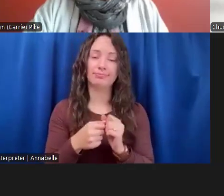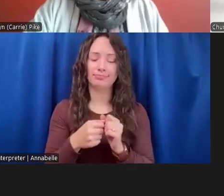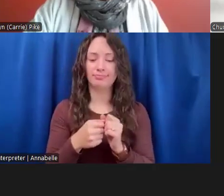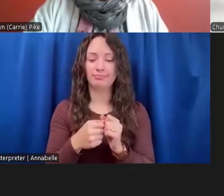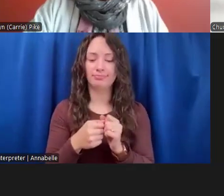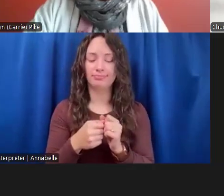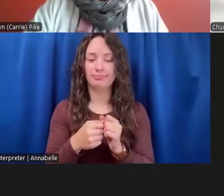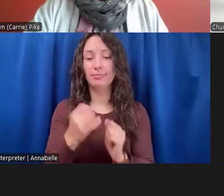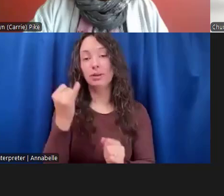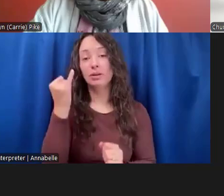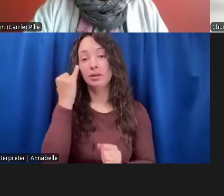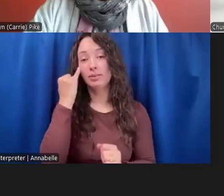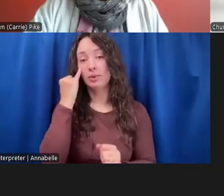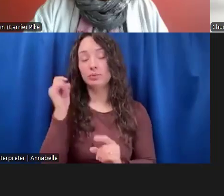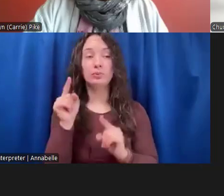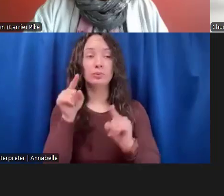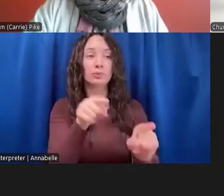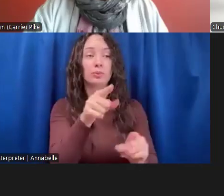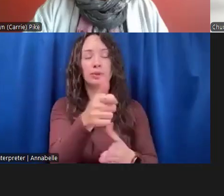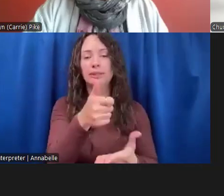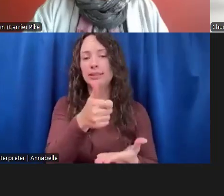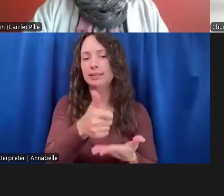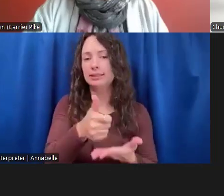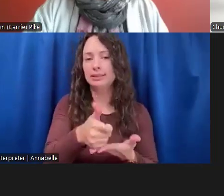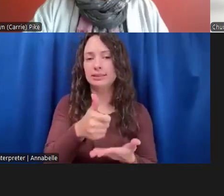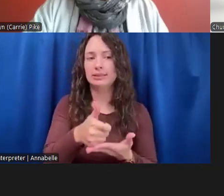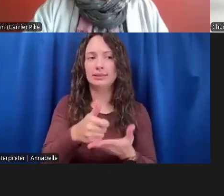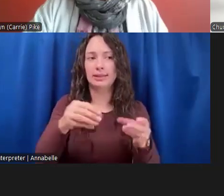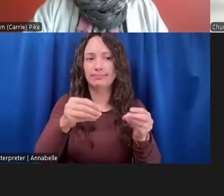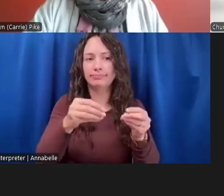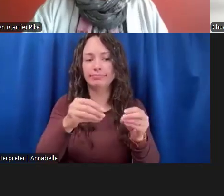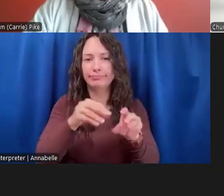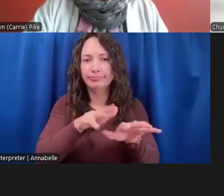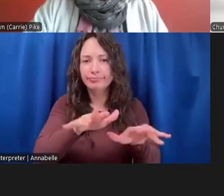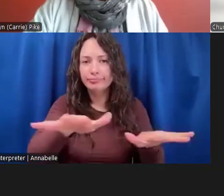assisted migration or something like, how is that going to affect